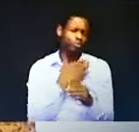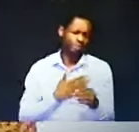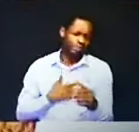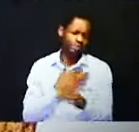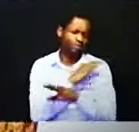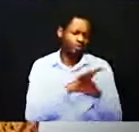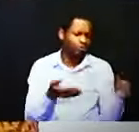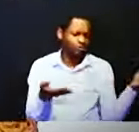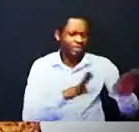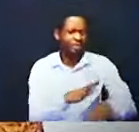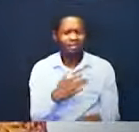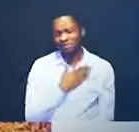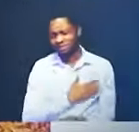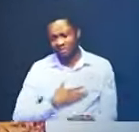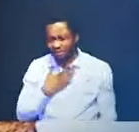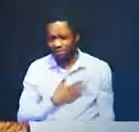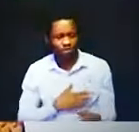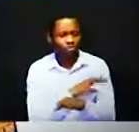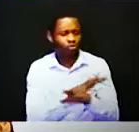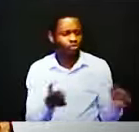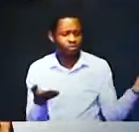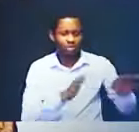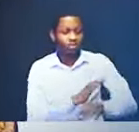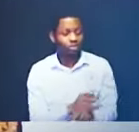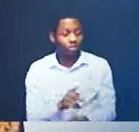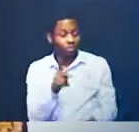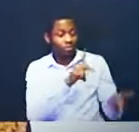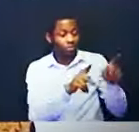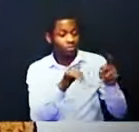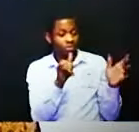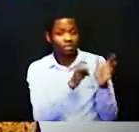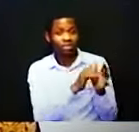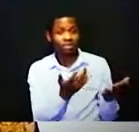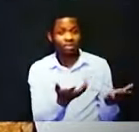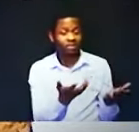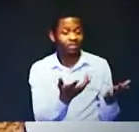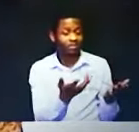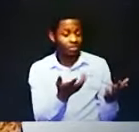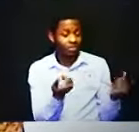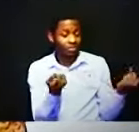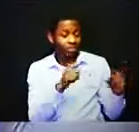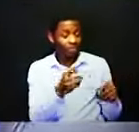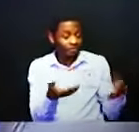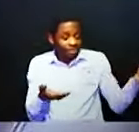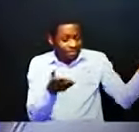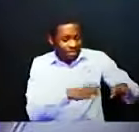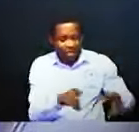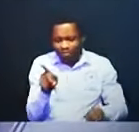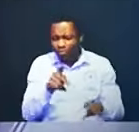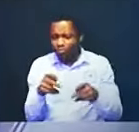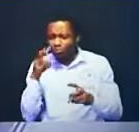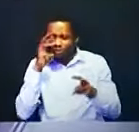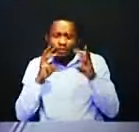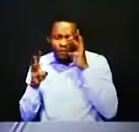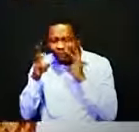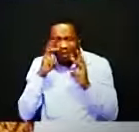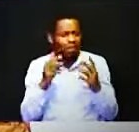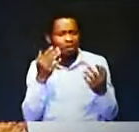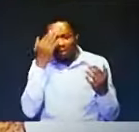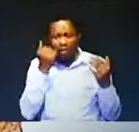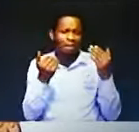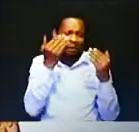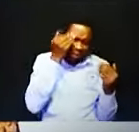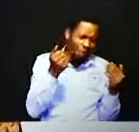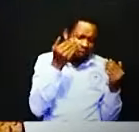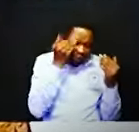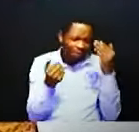Tim say, Dorcas, unto me, like that. When they die, people cry, would the media whine you? Nipa, Tisano, so whoop, now Manfos, who said, who